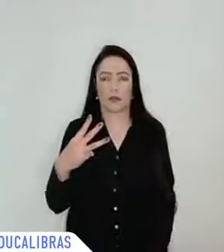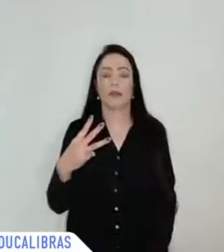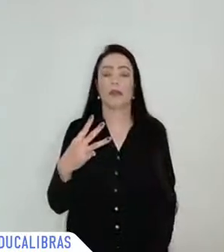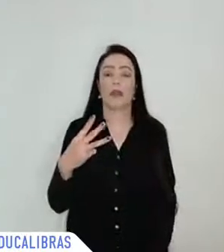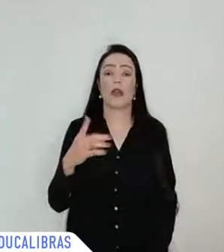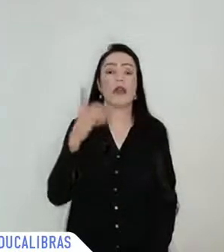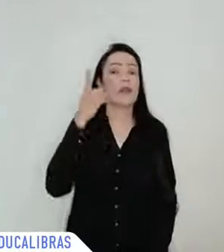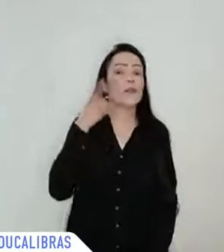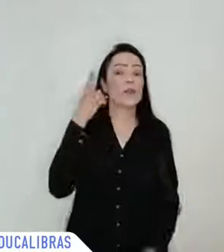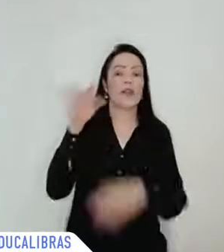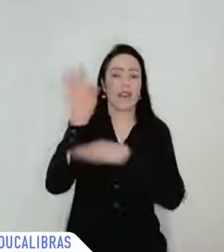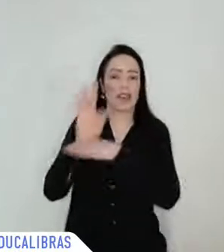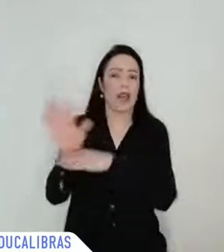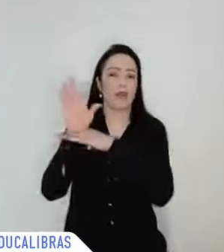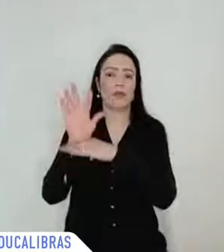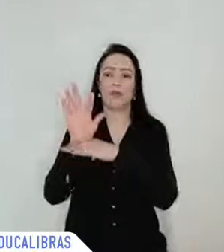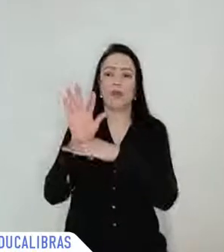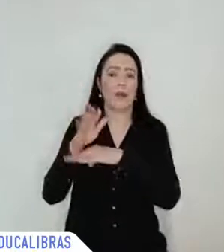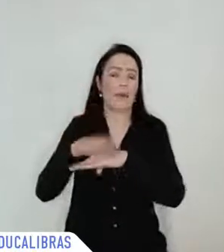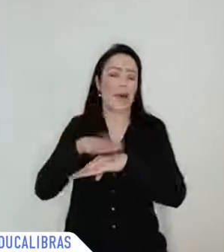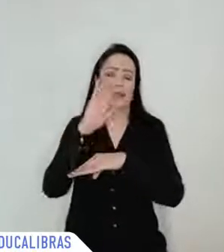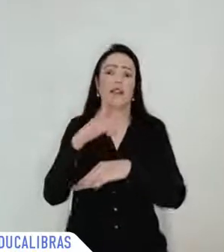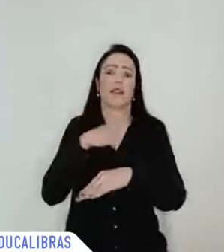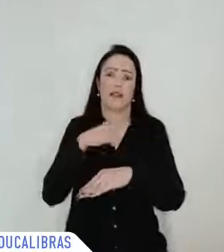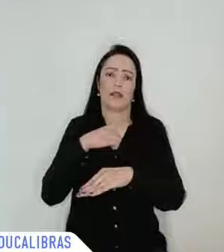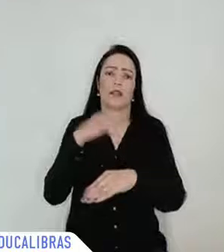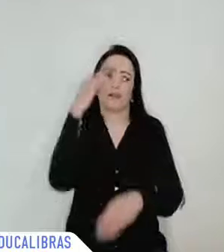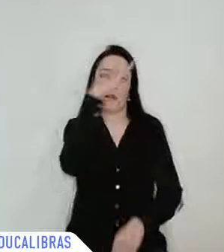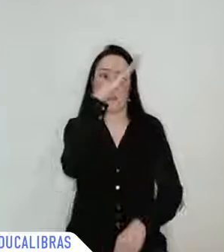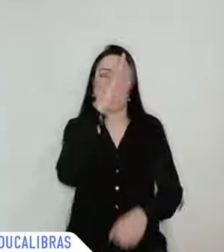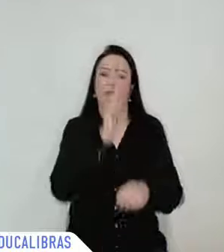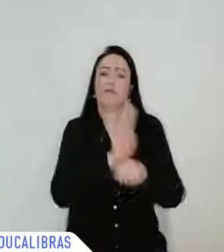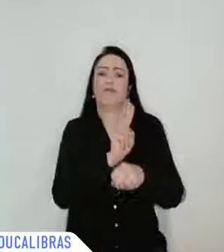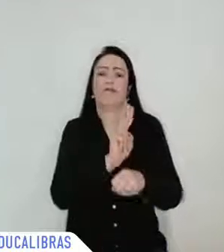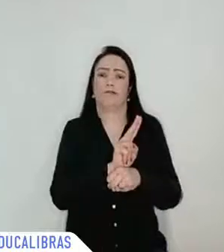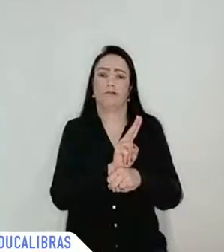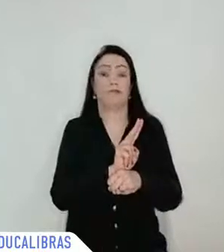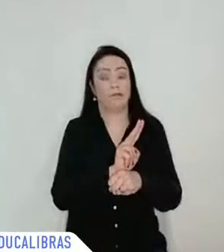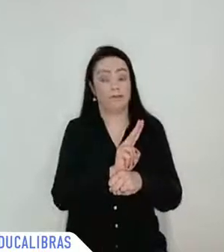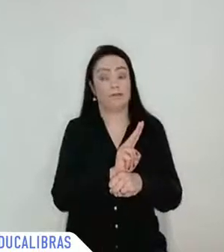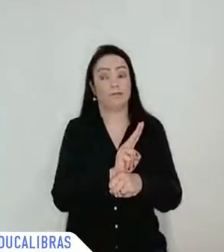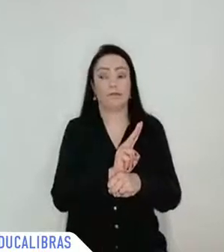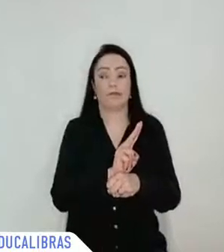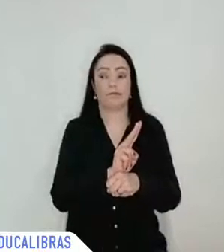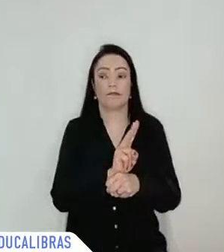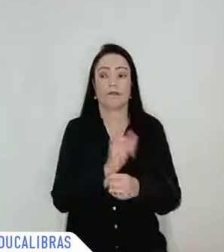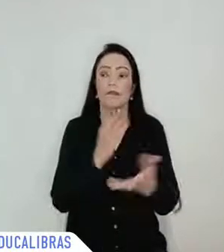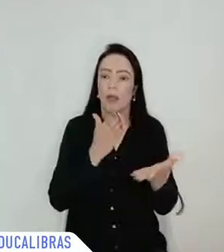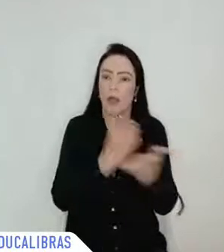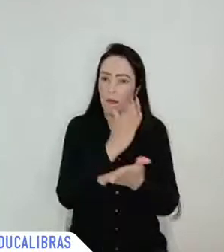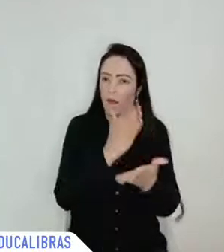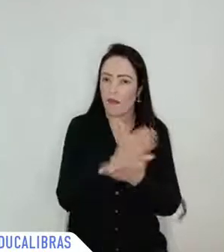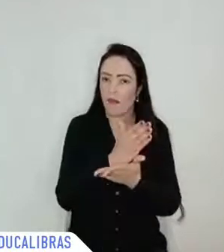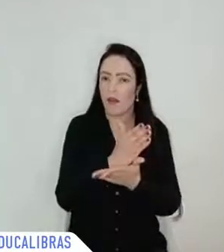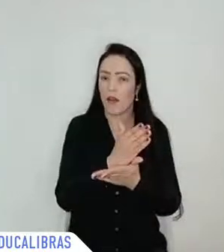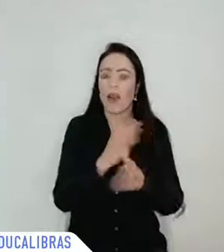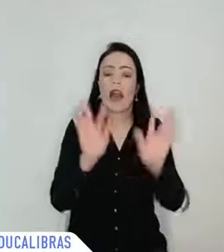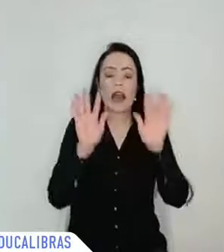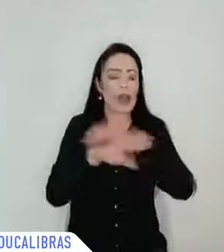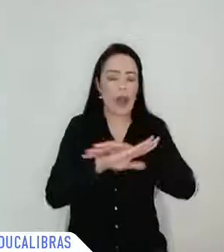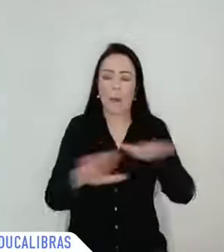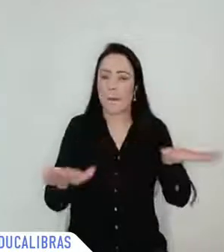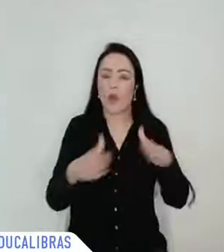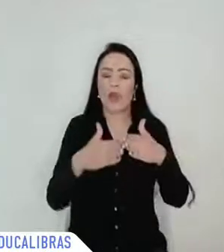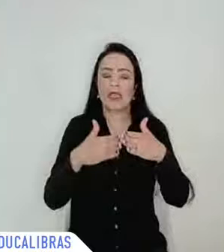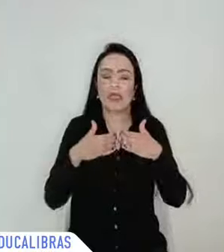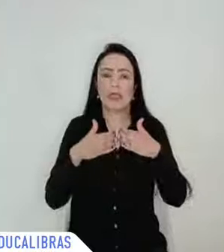of 513. More than 300, they support the president. The end